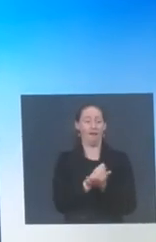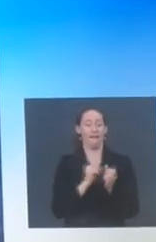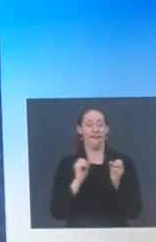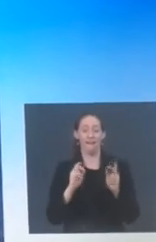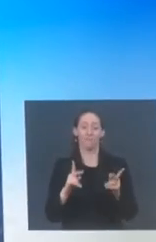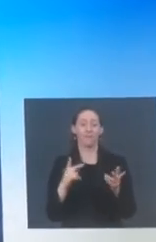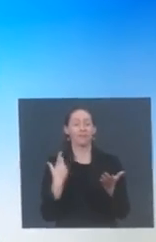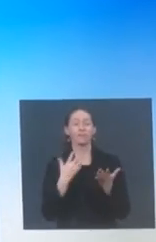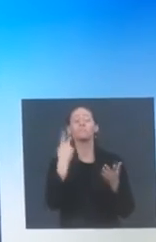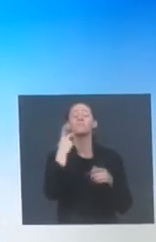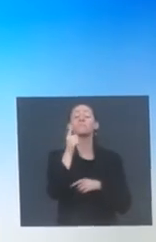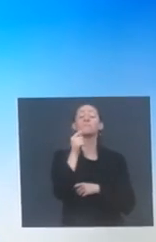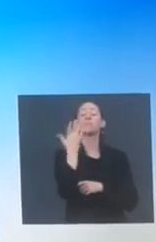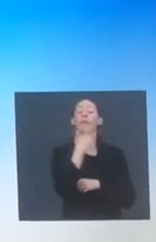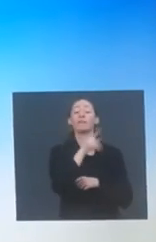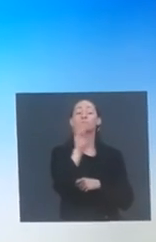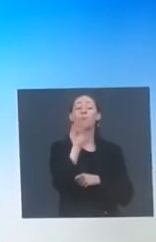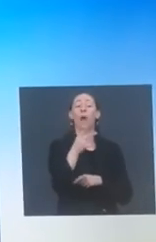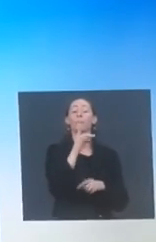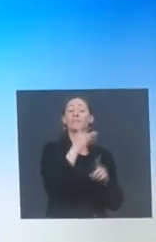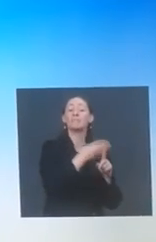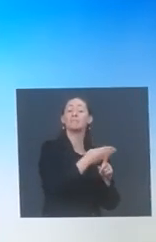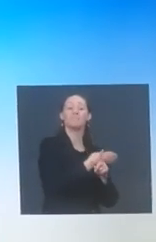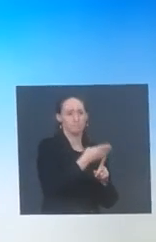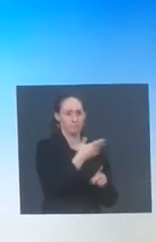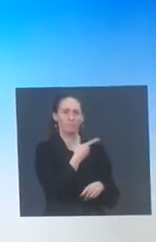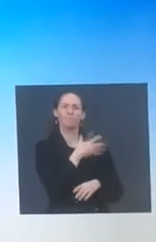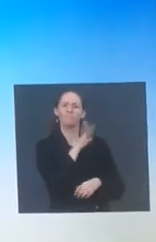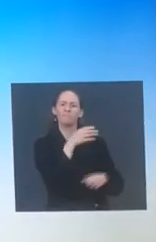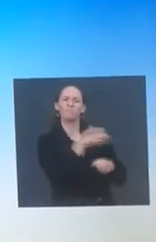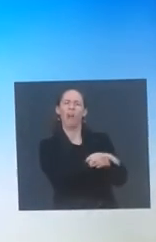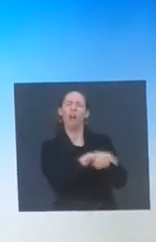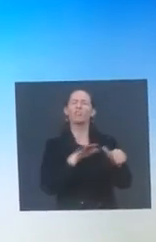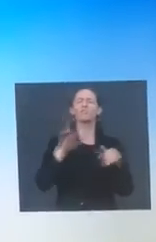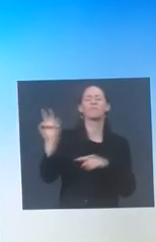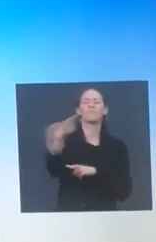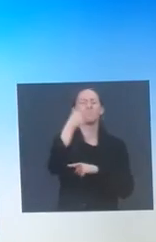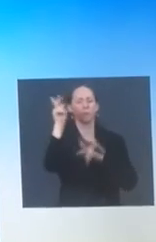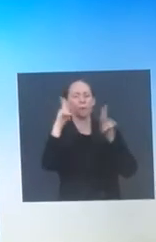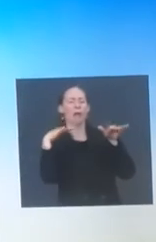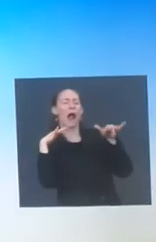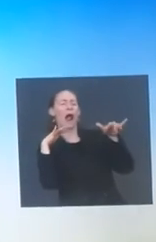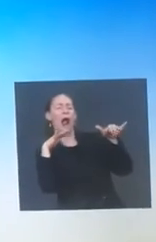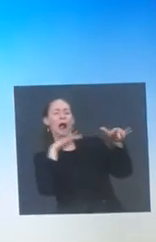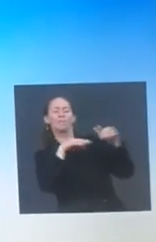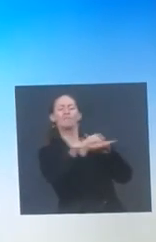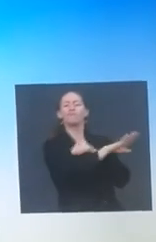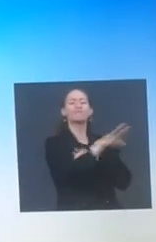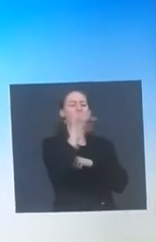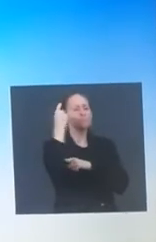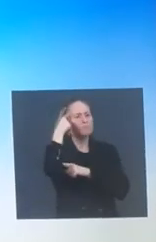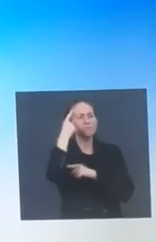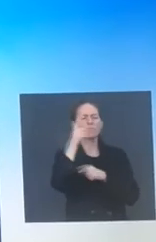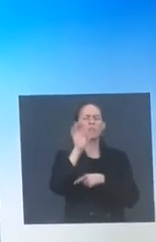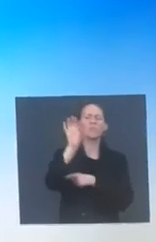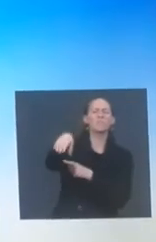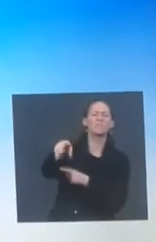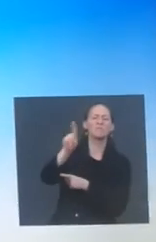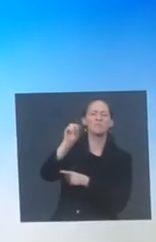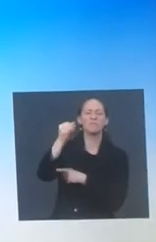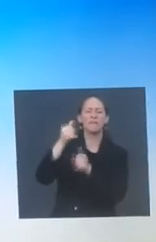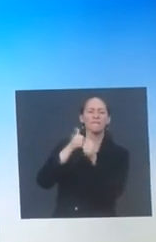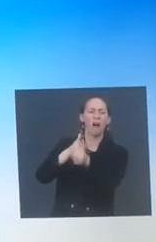Trump used his office to incite an insurrection. He put political pressure on senior DOJ officials to propagate lies about the election to Bullshit. The point where they threatened